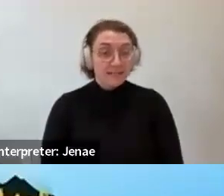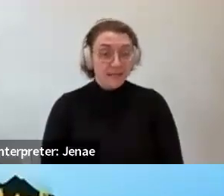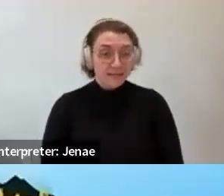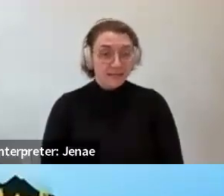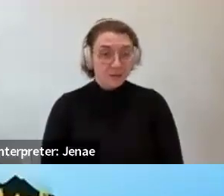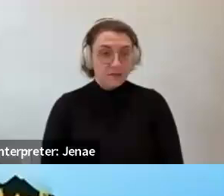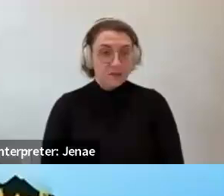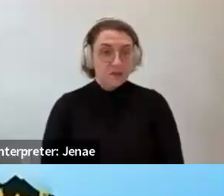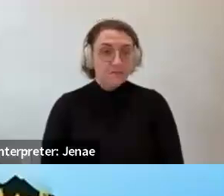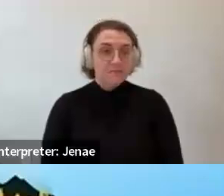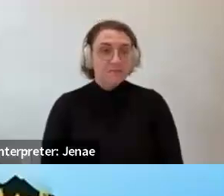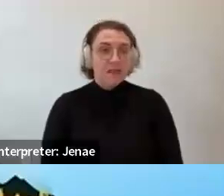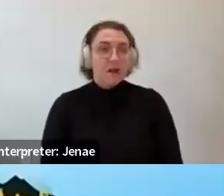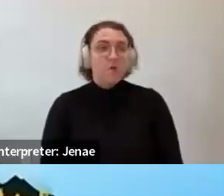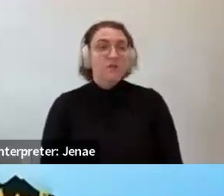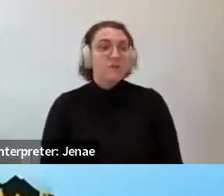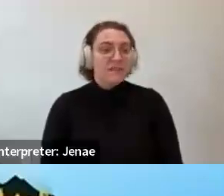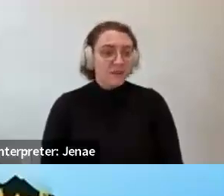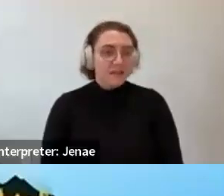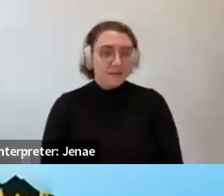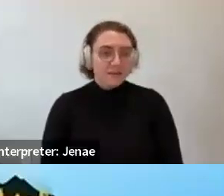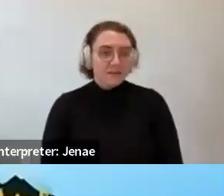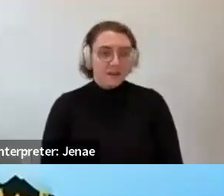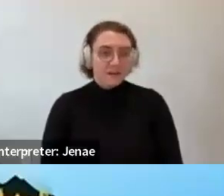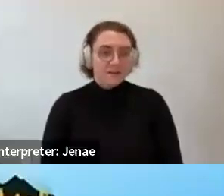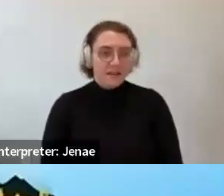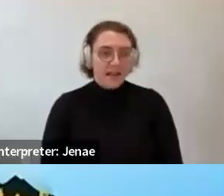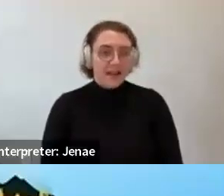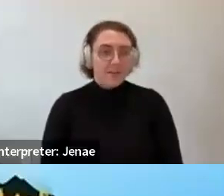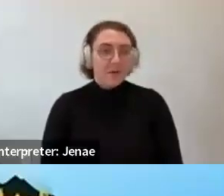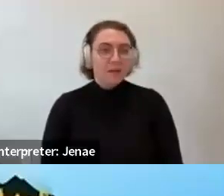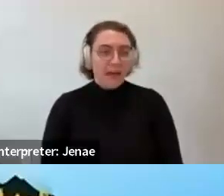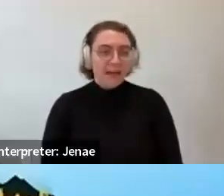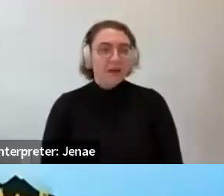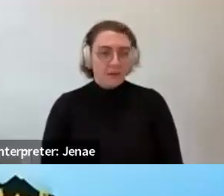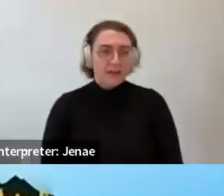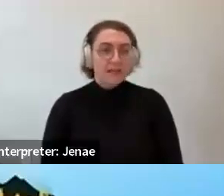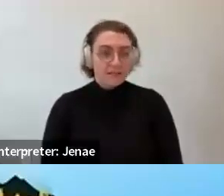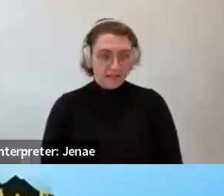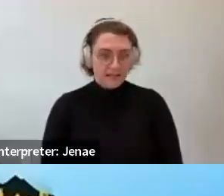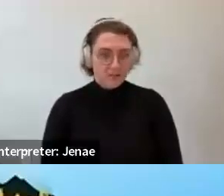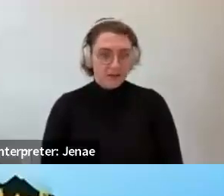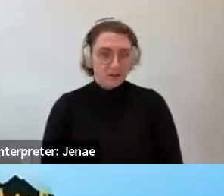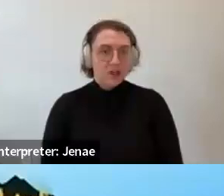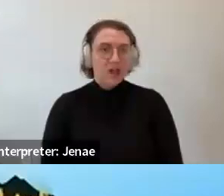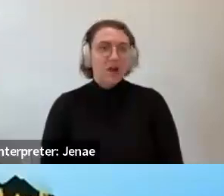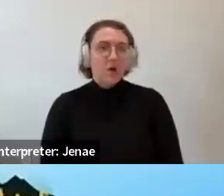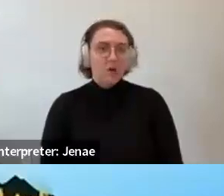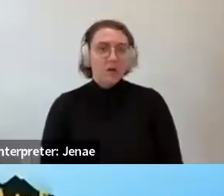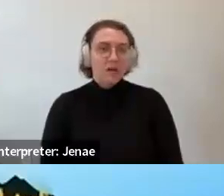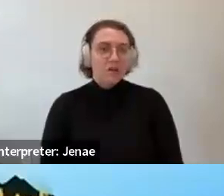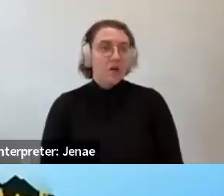Jr. in sign language. We're specifically going to talk today about Black American Sign